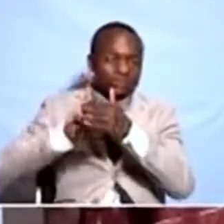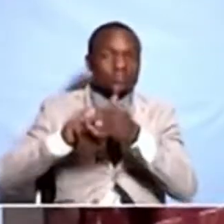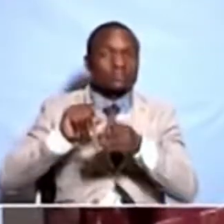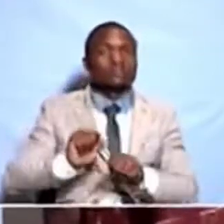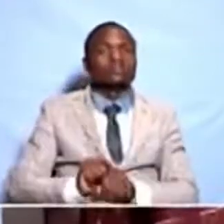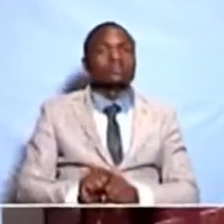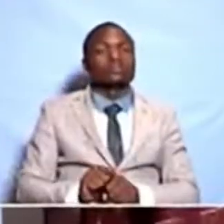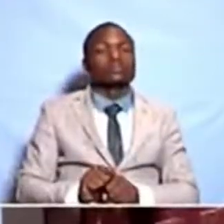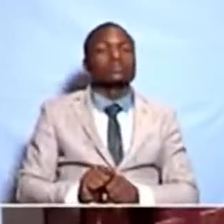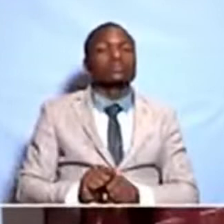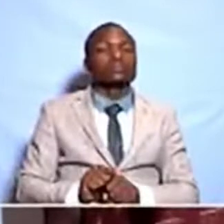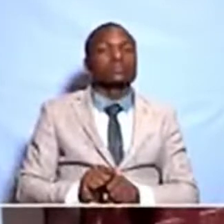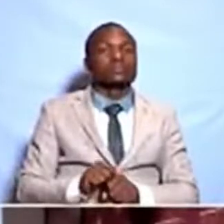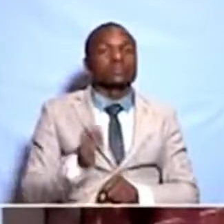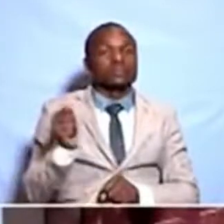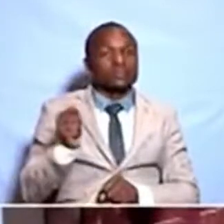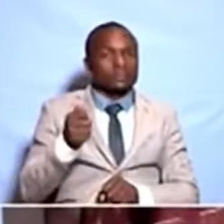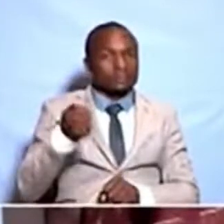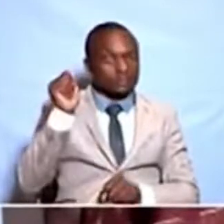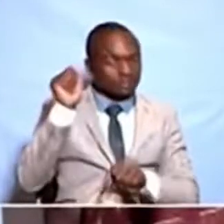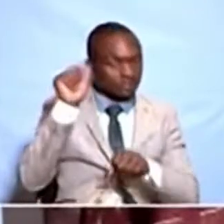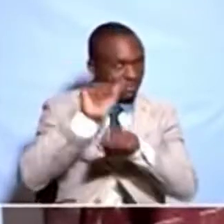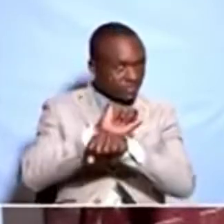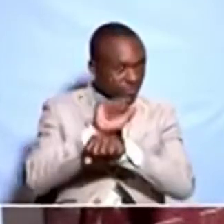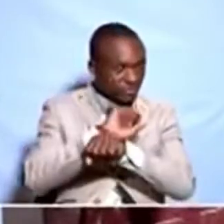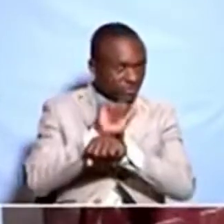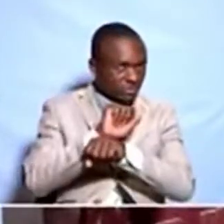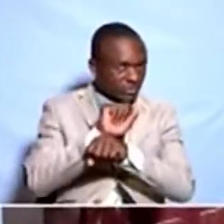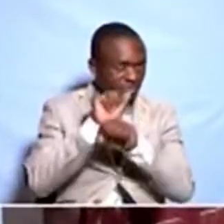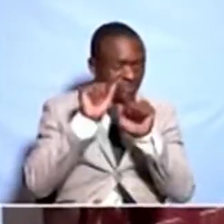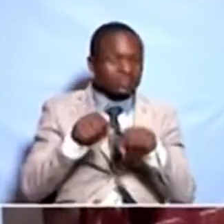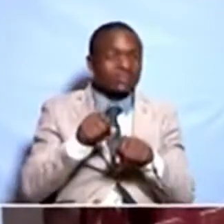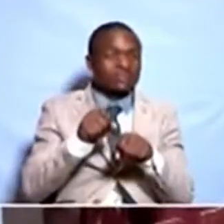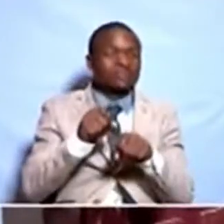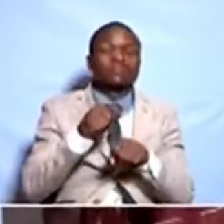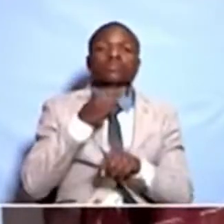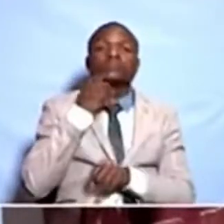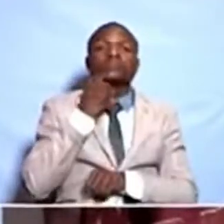and even the color of the motor vehicle will usually be stated on